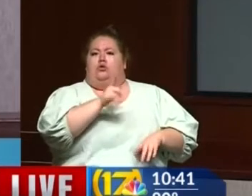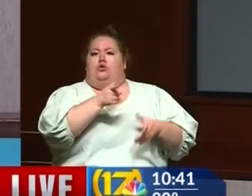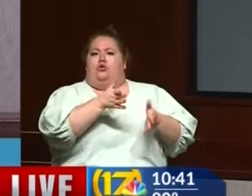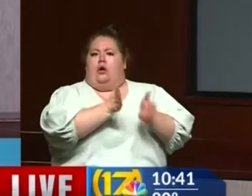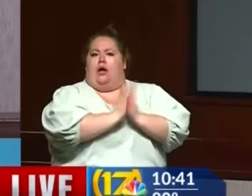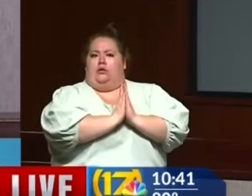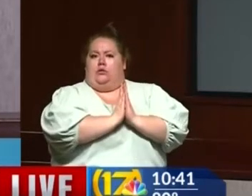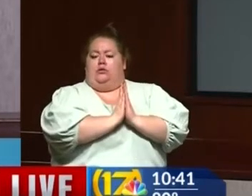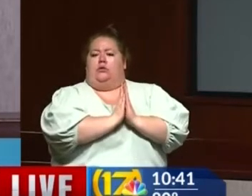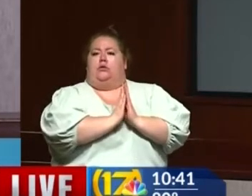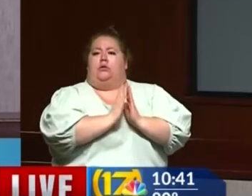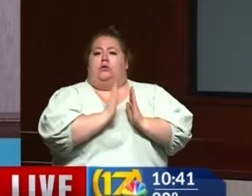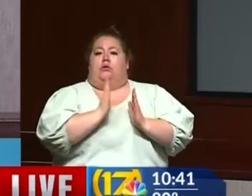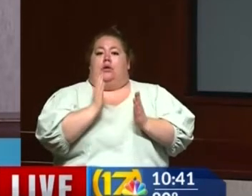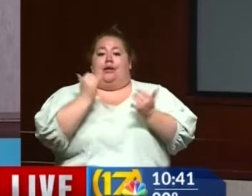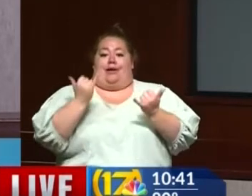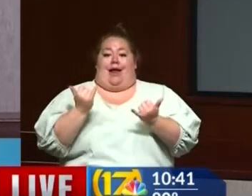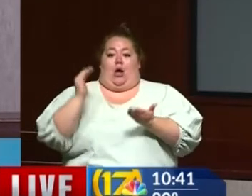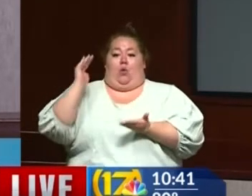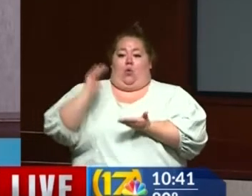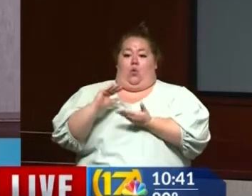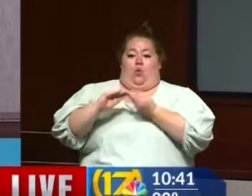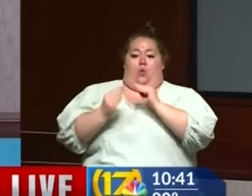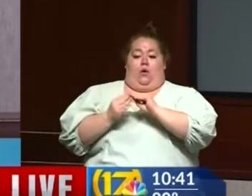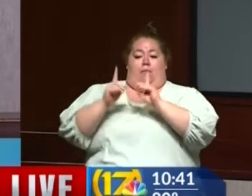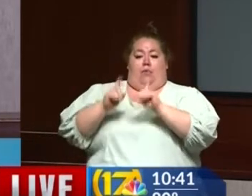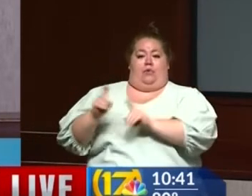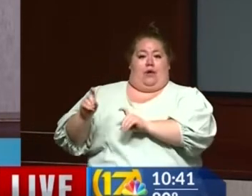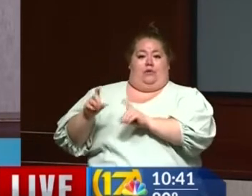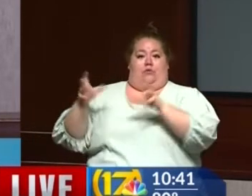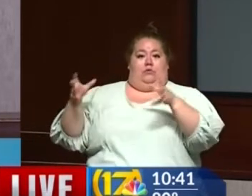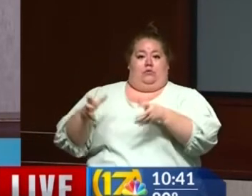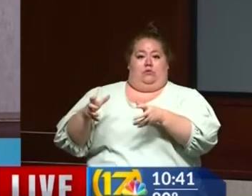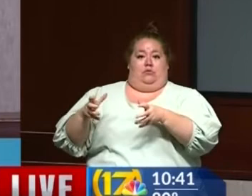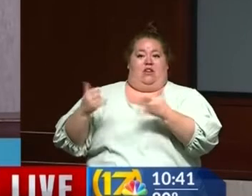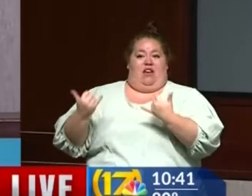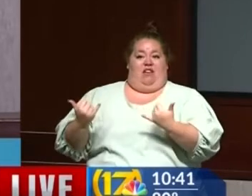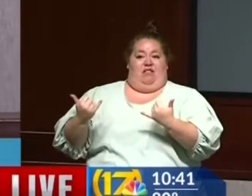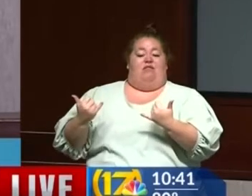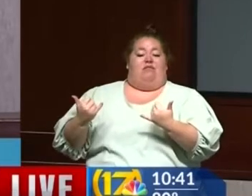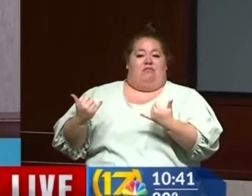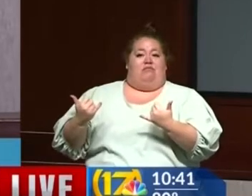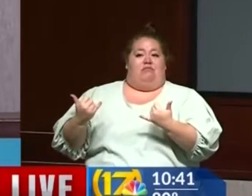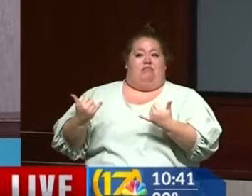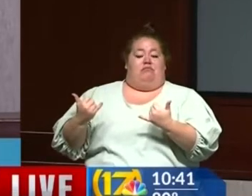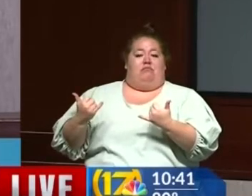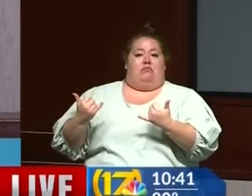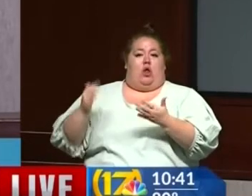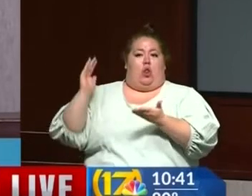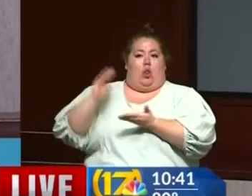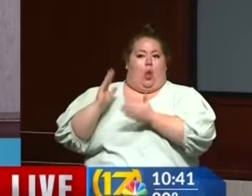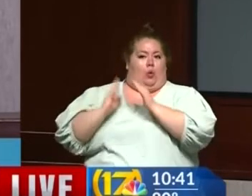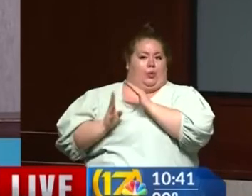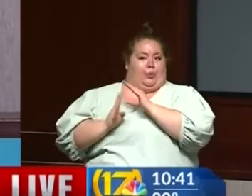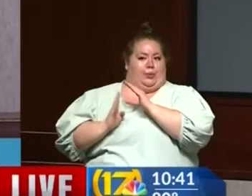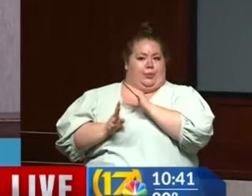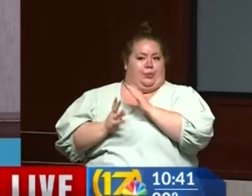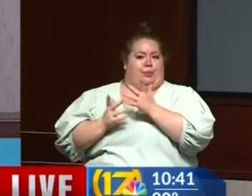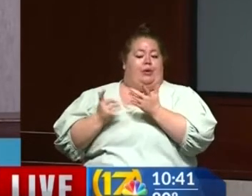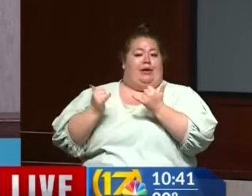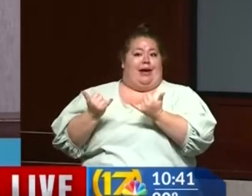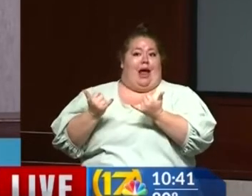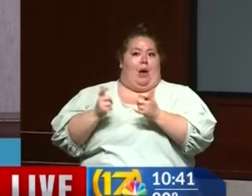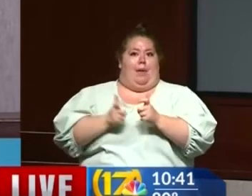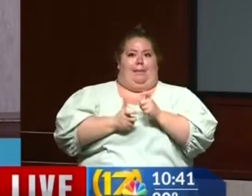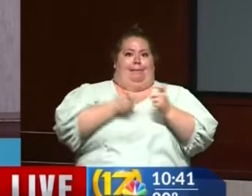if the lower number of tests being performed now is actually putting us at a greater risk for not catching